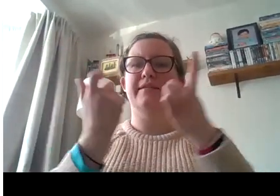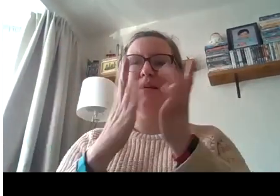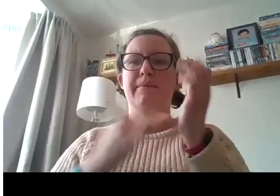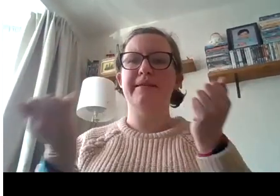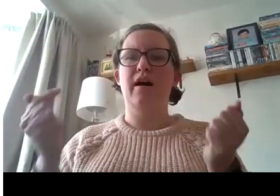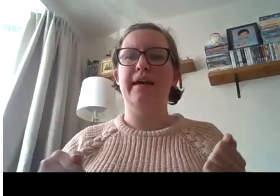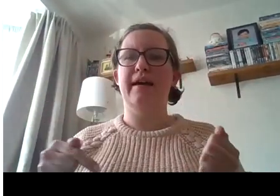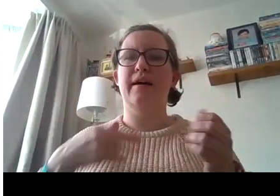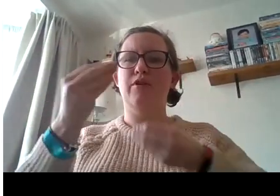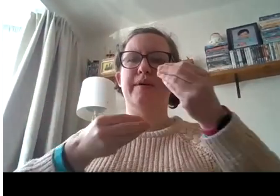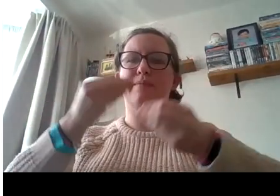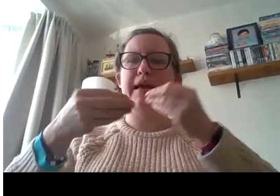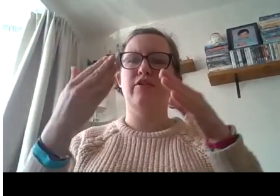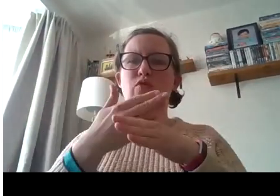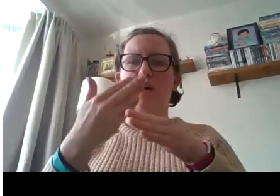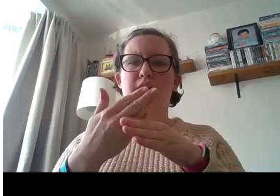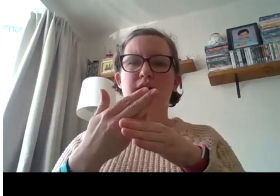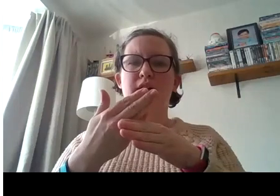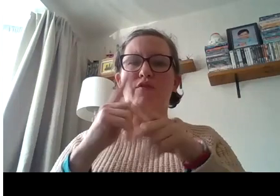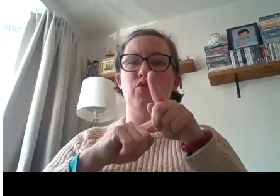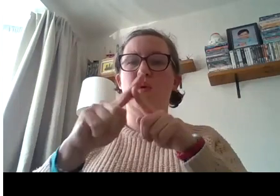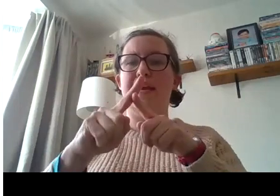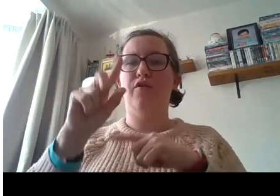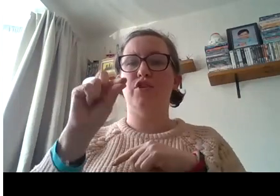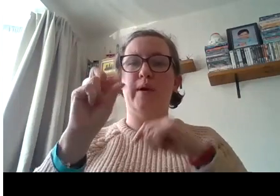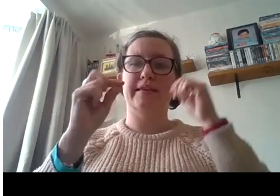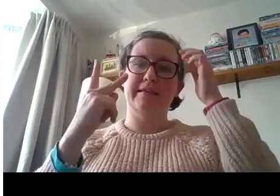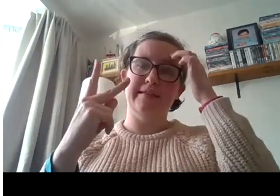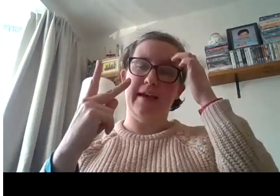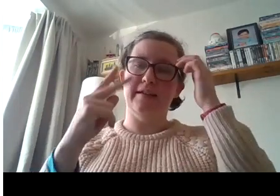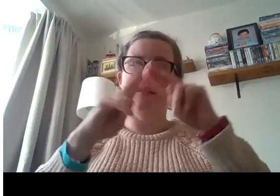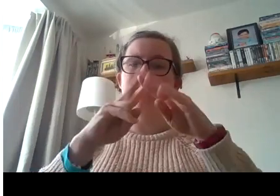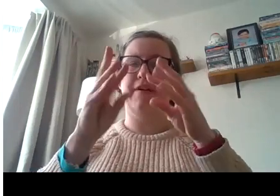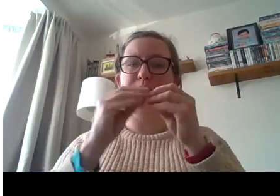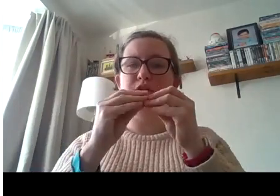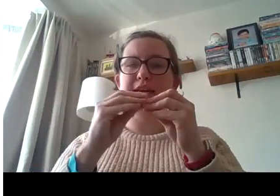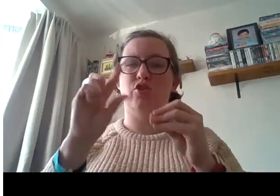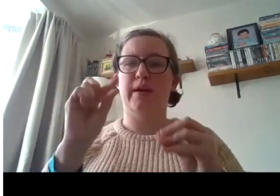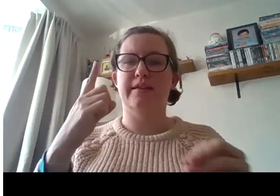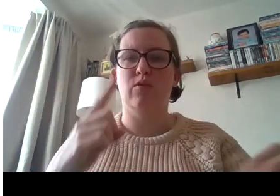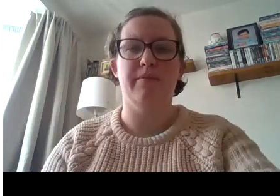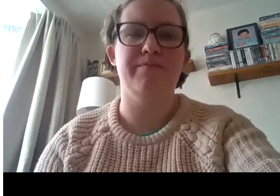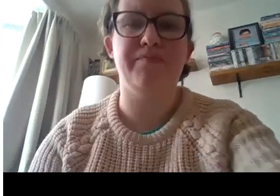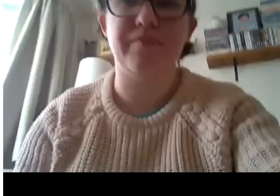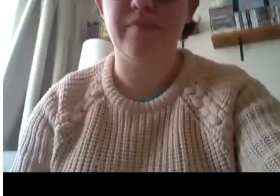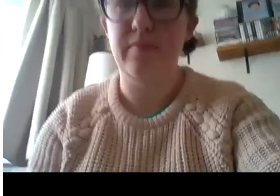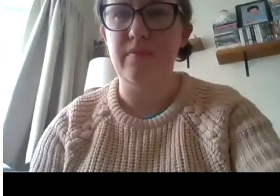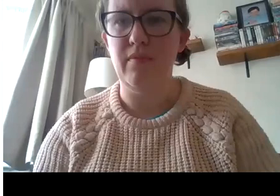Hi Fair Class, Miss Carr here. I'm going to explain your work for the week of the 22nd of February